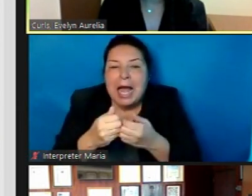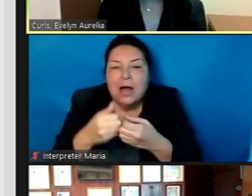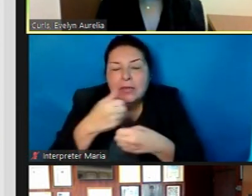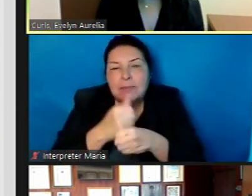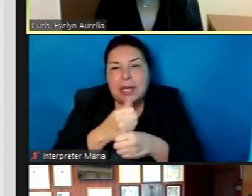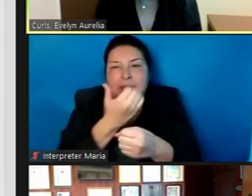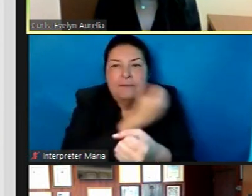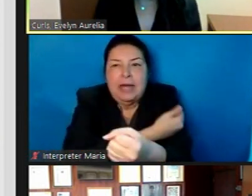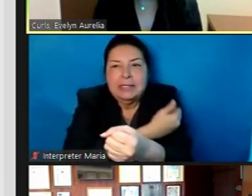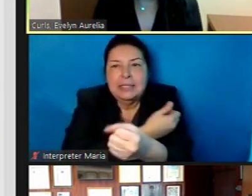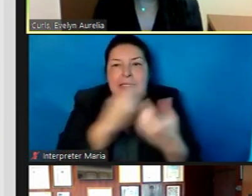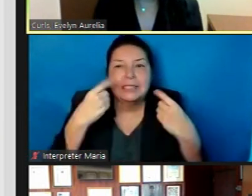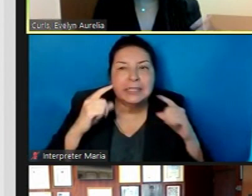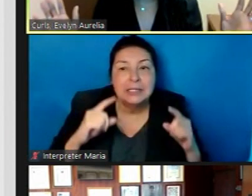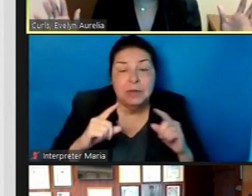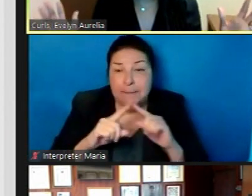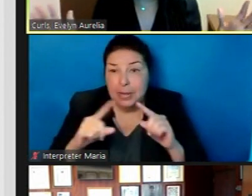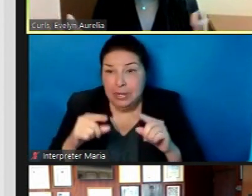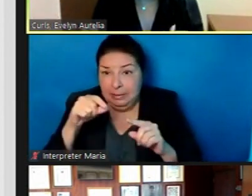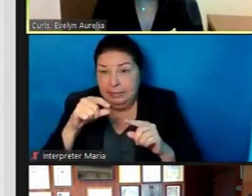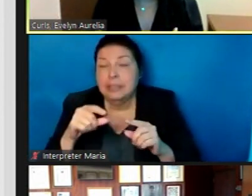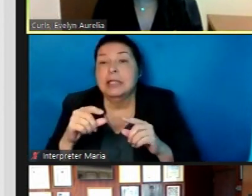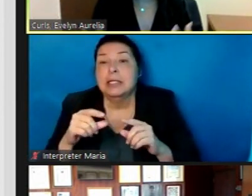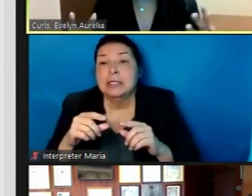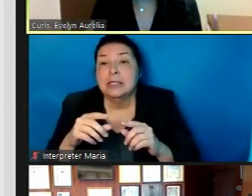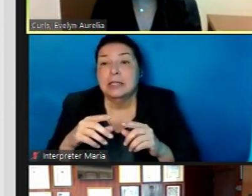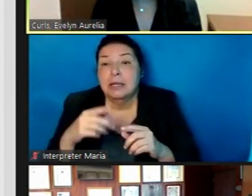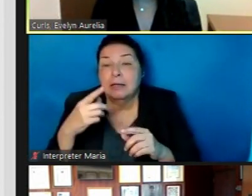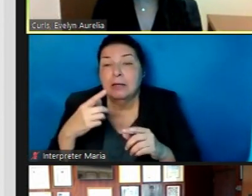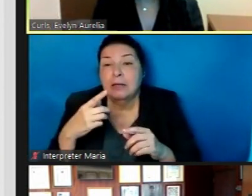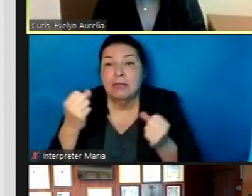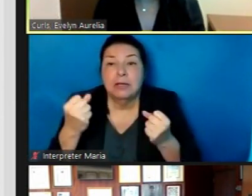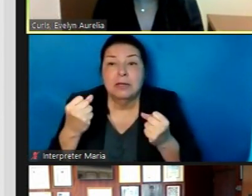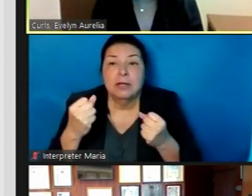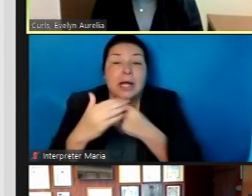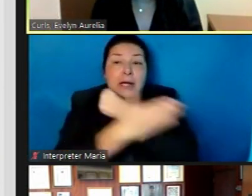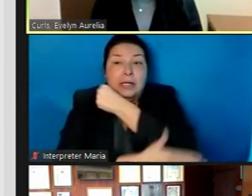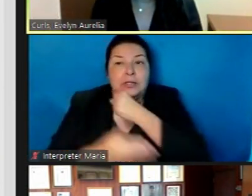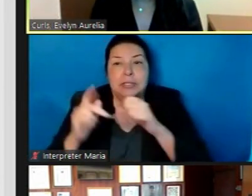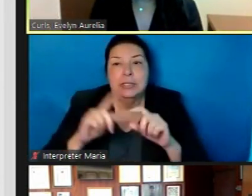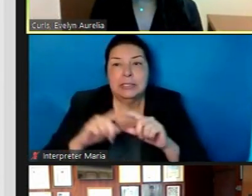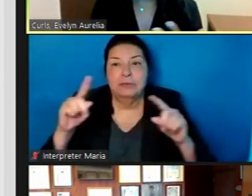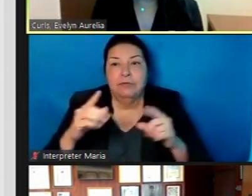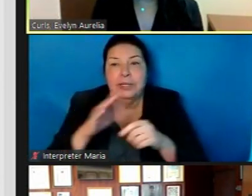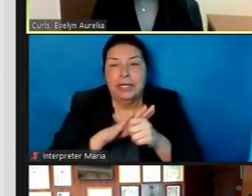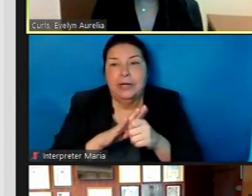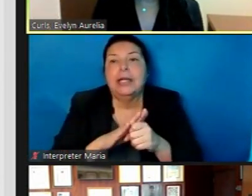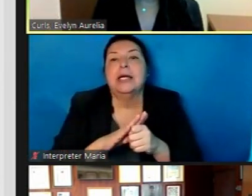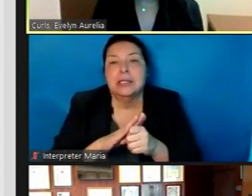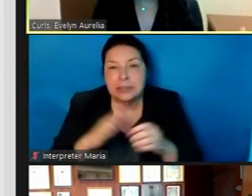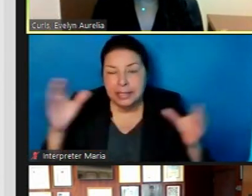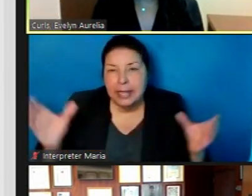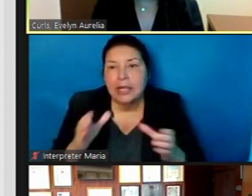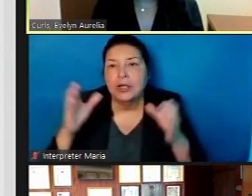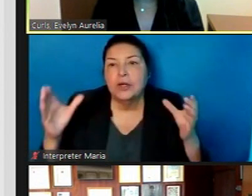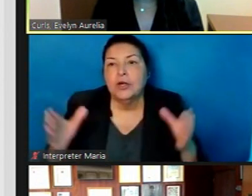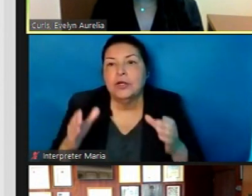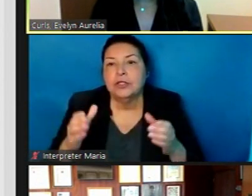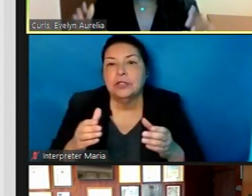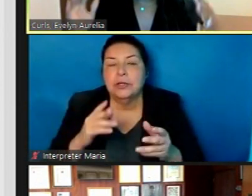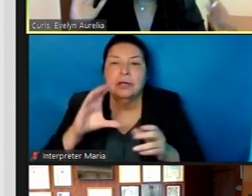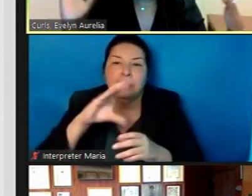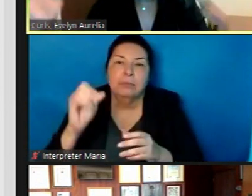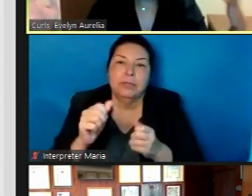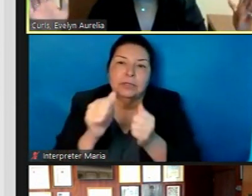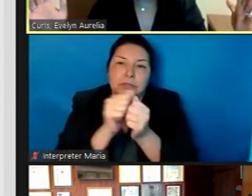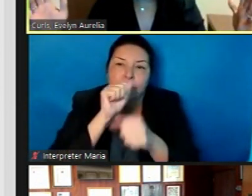else. However, in this case, countries all around the world incentivize the opposite behavior. They incentivize companies to work together.